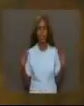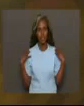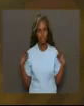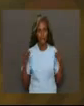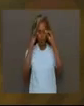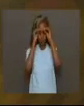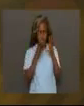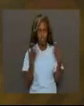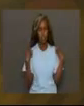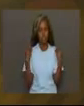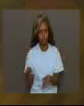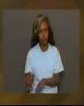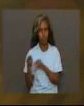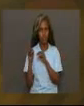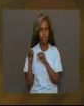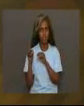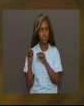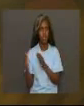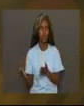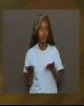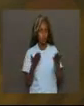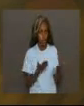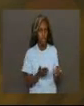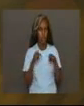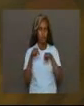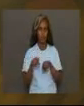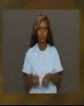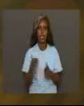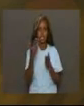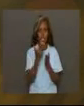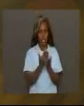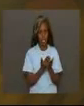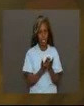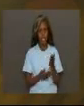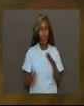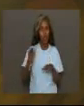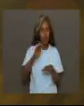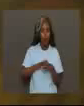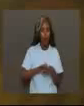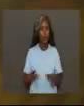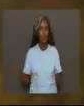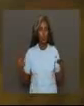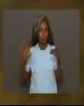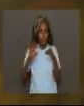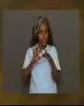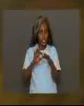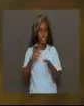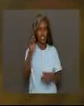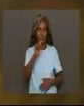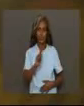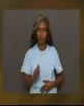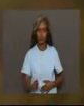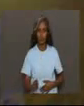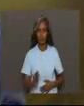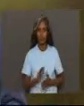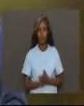Hello, teacher. Hello, students. Welcome to today's lesson on coordinate